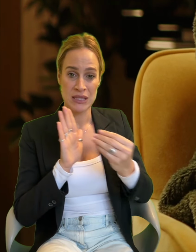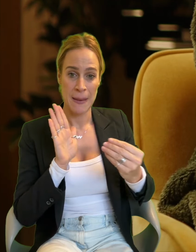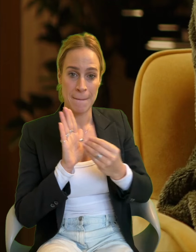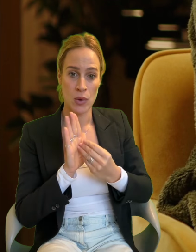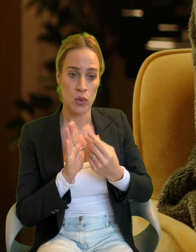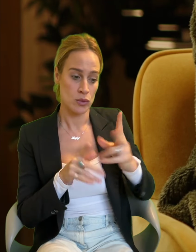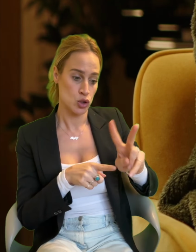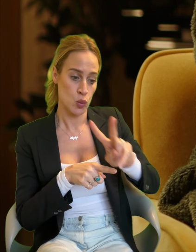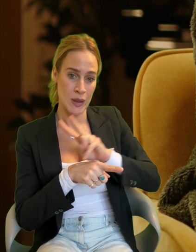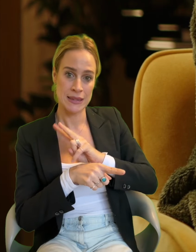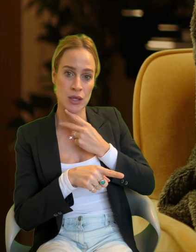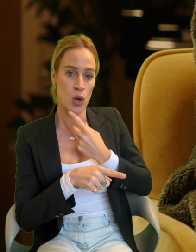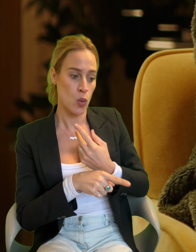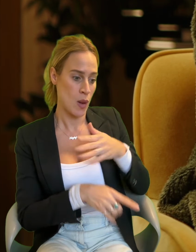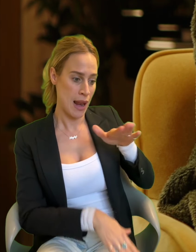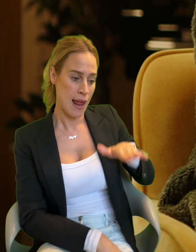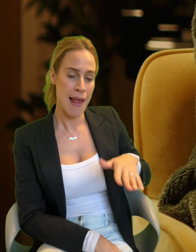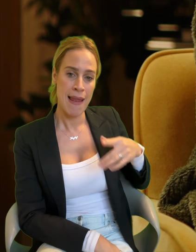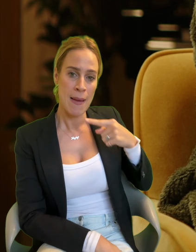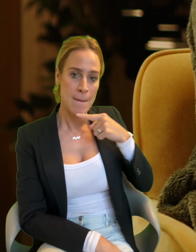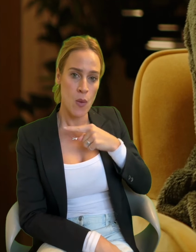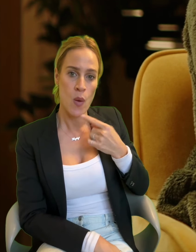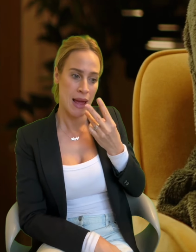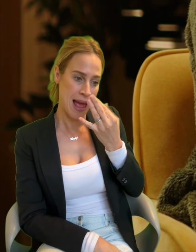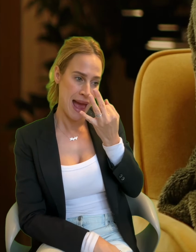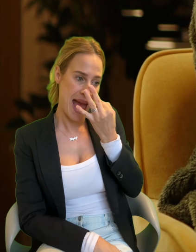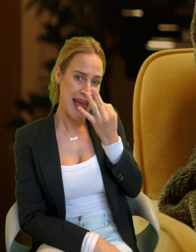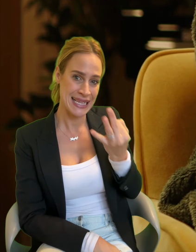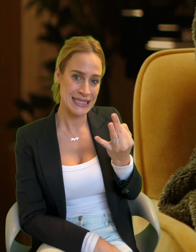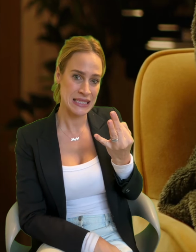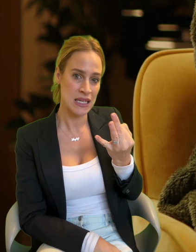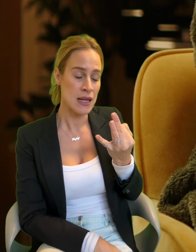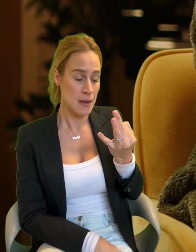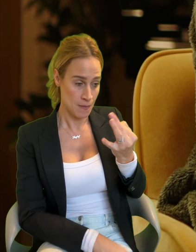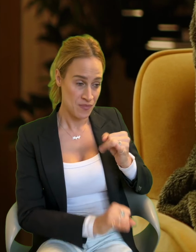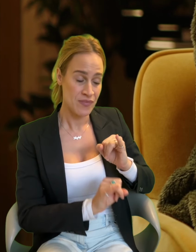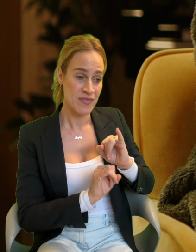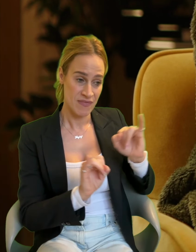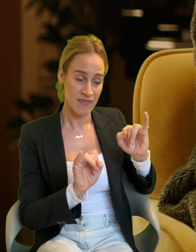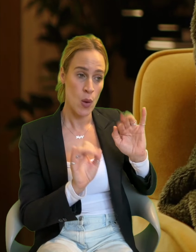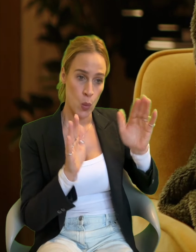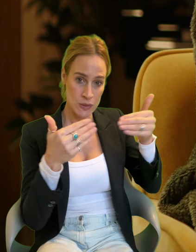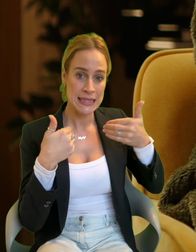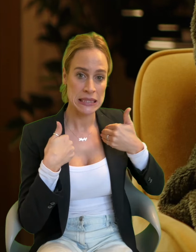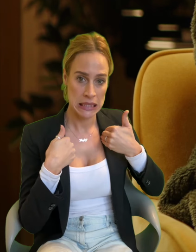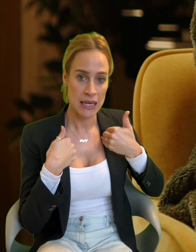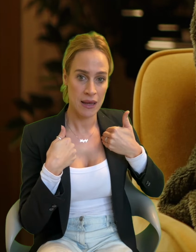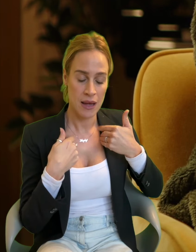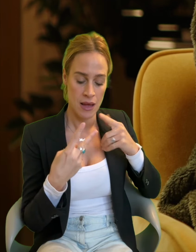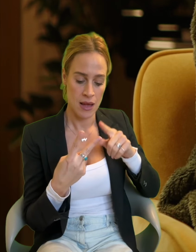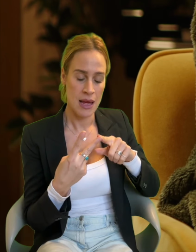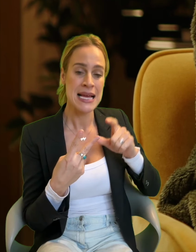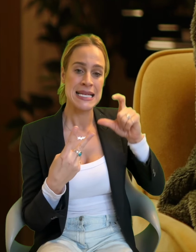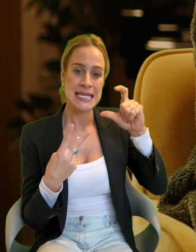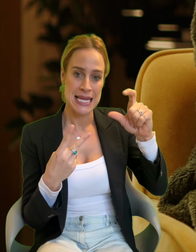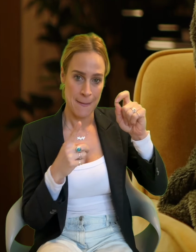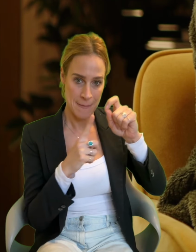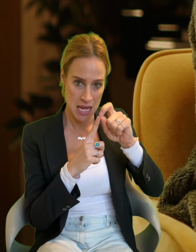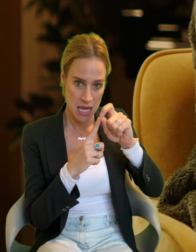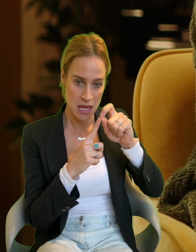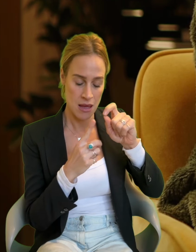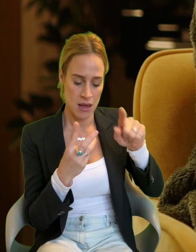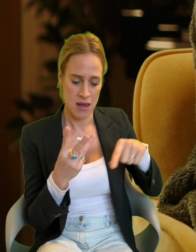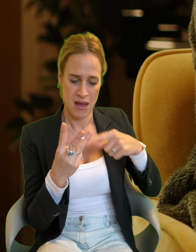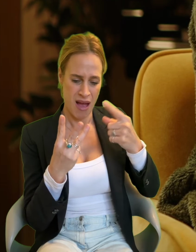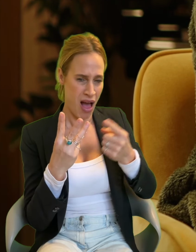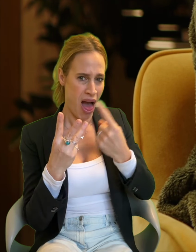ago who was 8 years old, severely autistic, got CP, got so